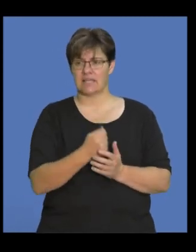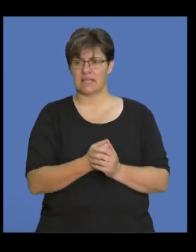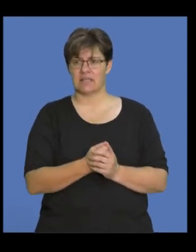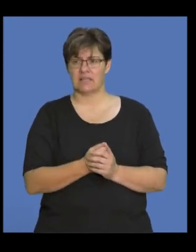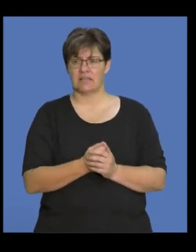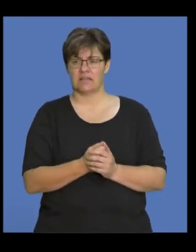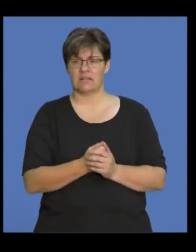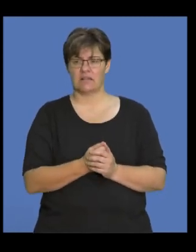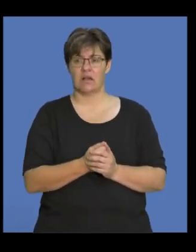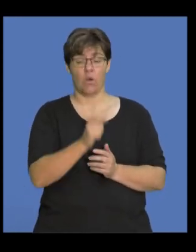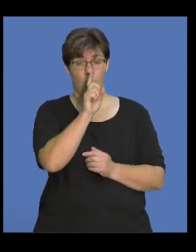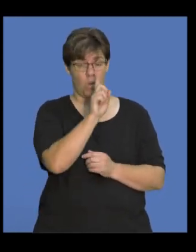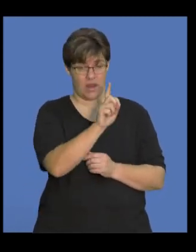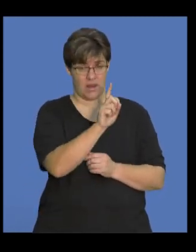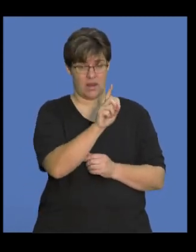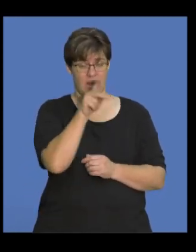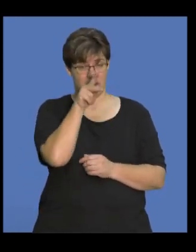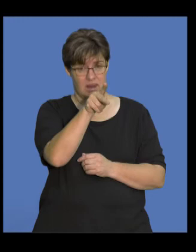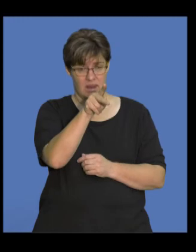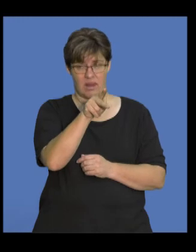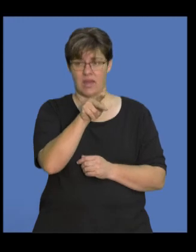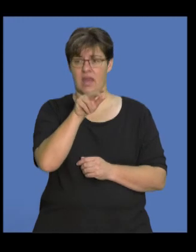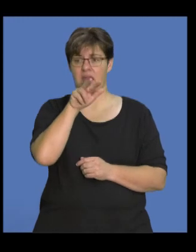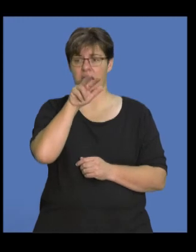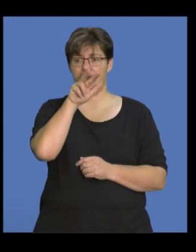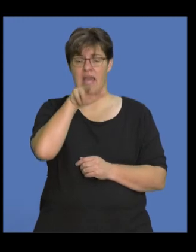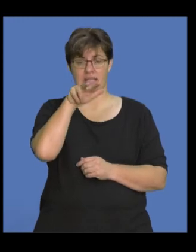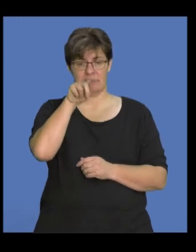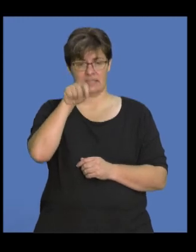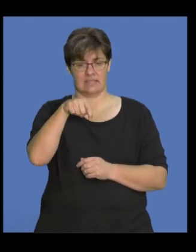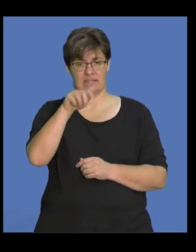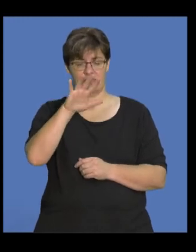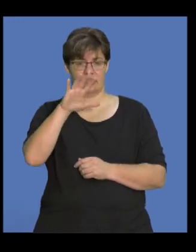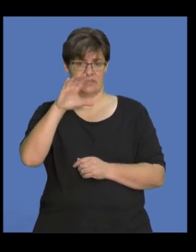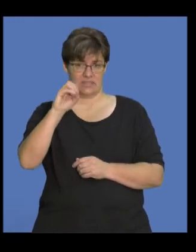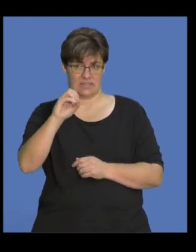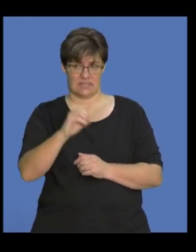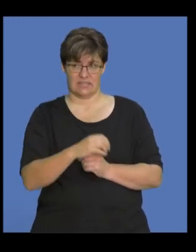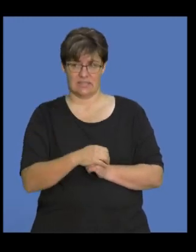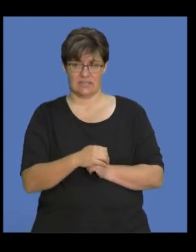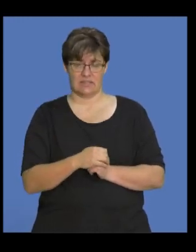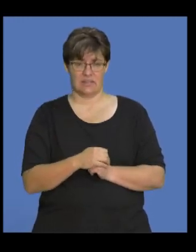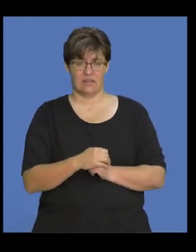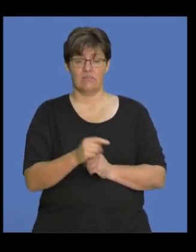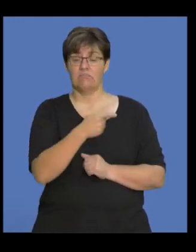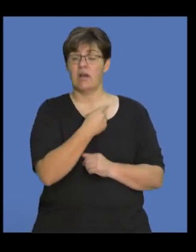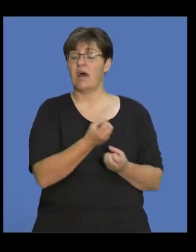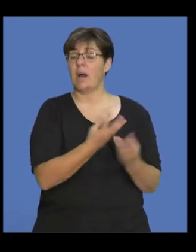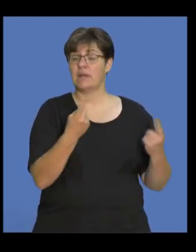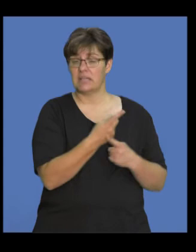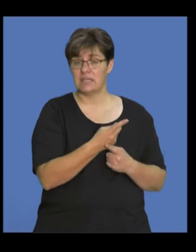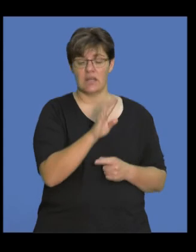is 1 is to 18 rands and 50 cents, and she